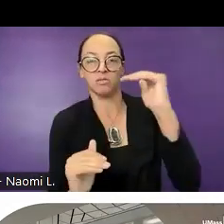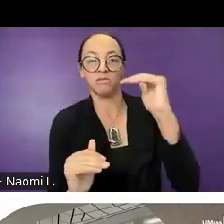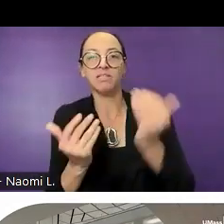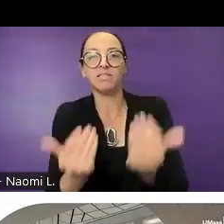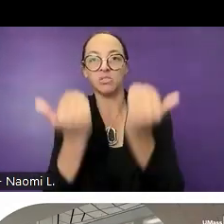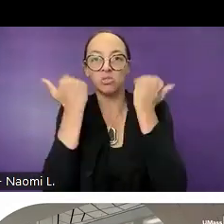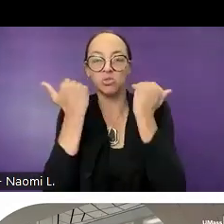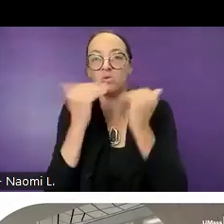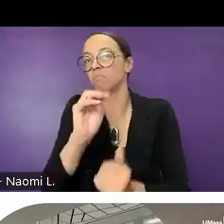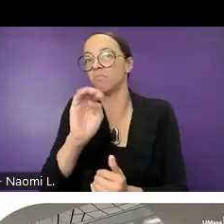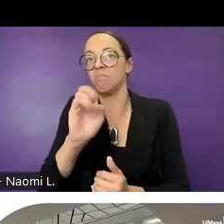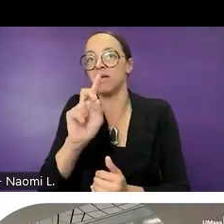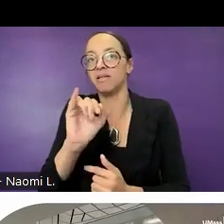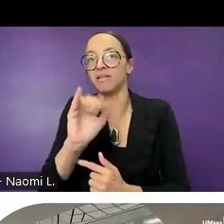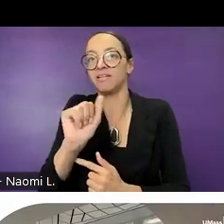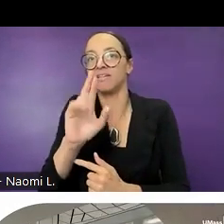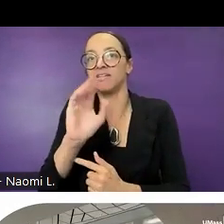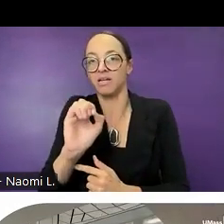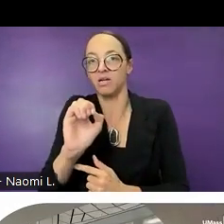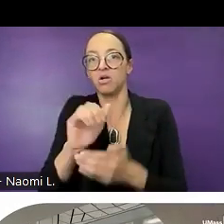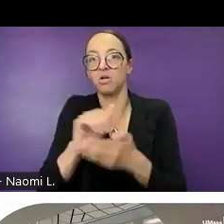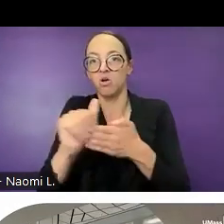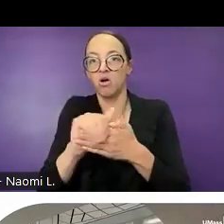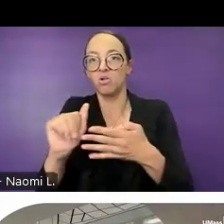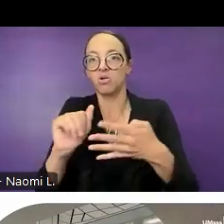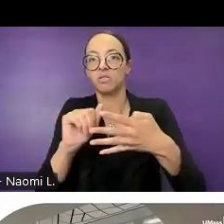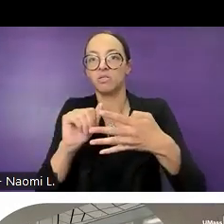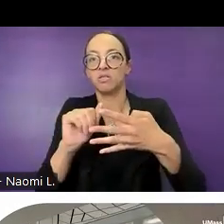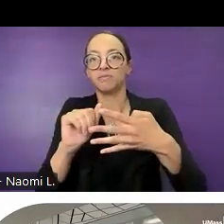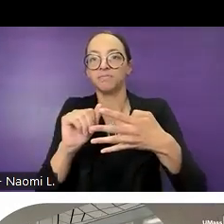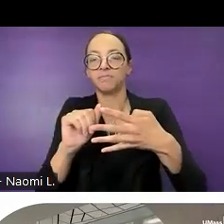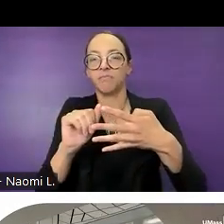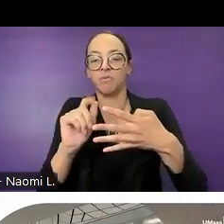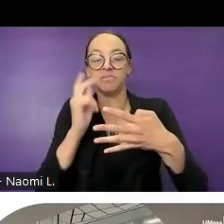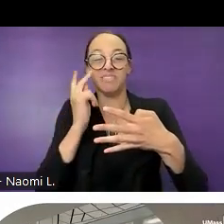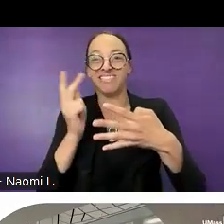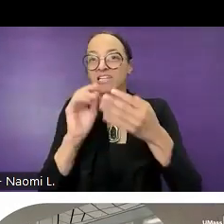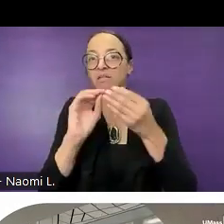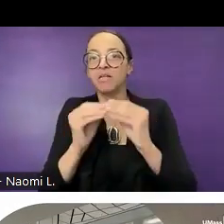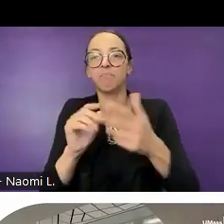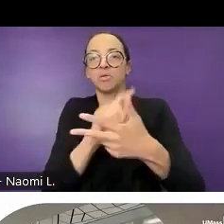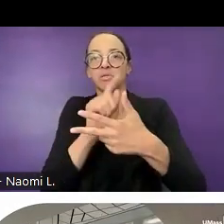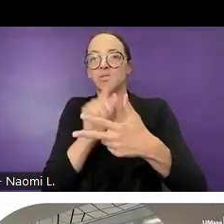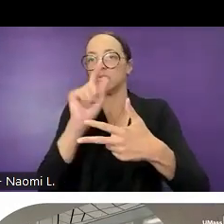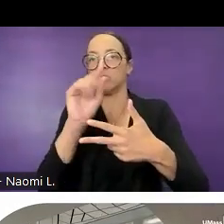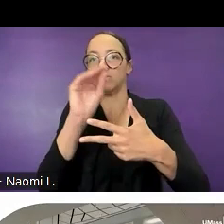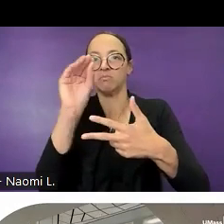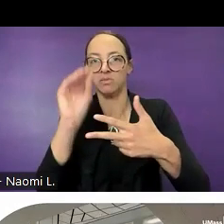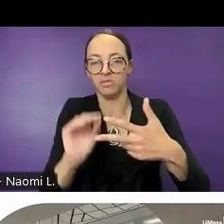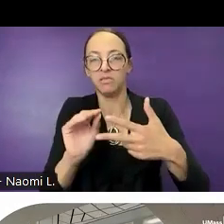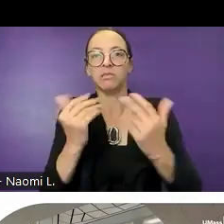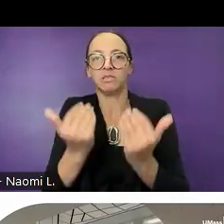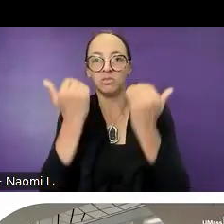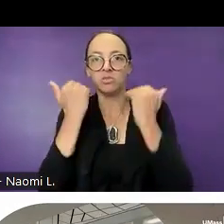ends up consuming roughly 50% of the dollars. And this population also accounts for two of